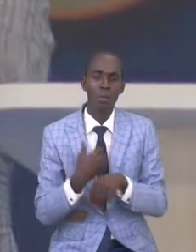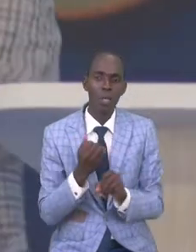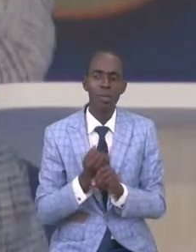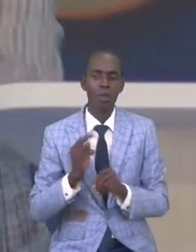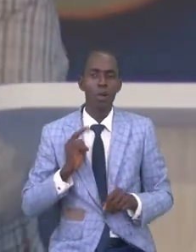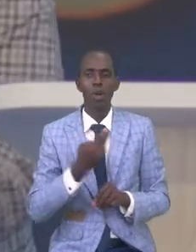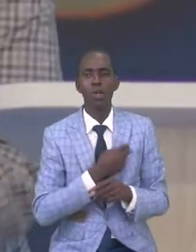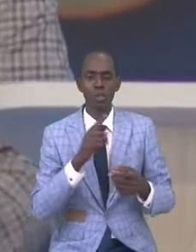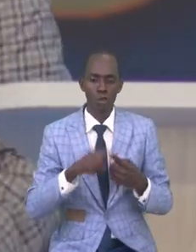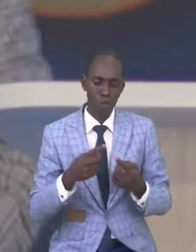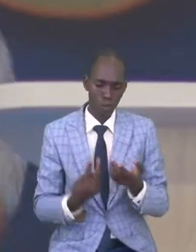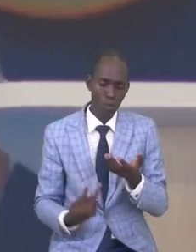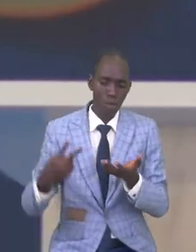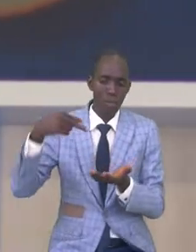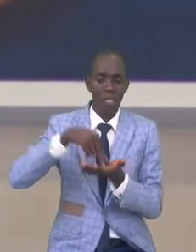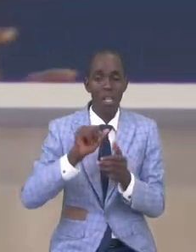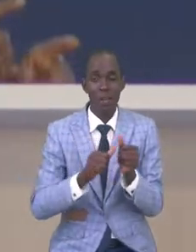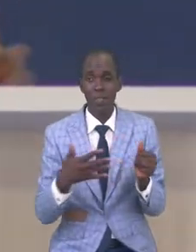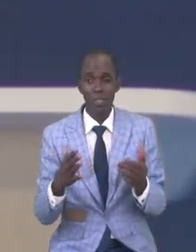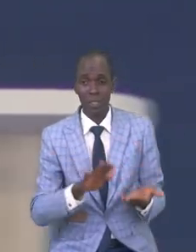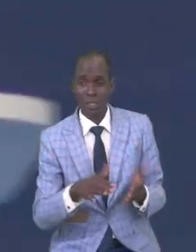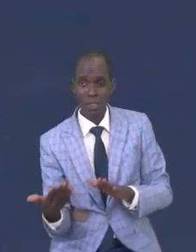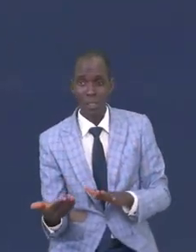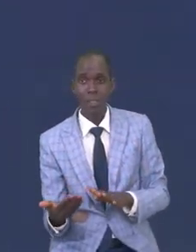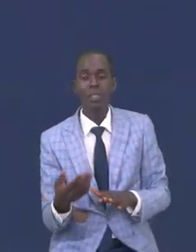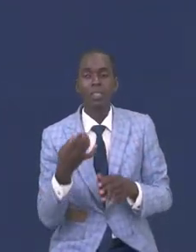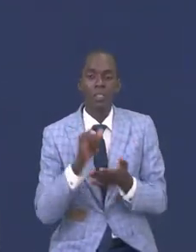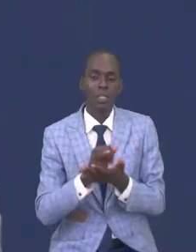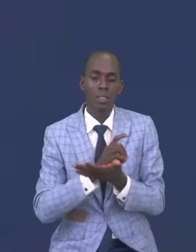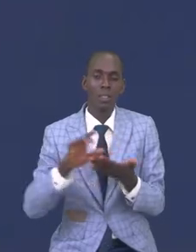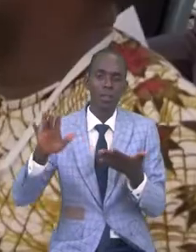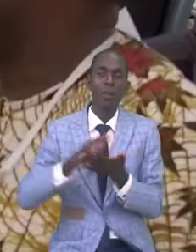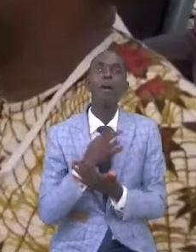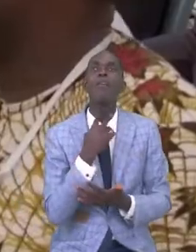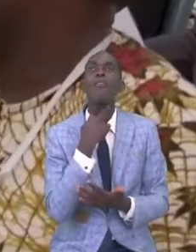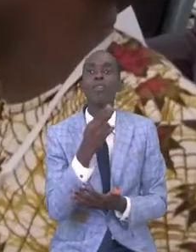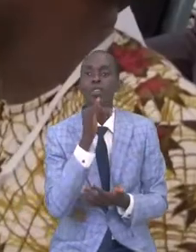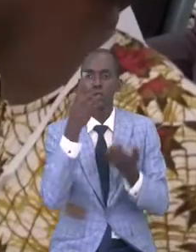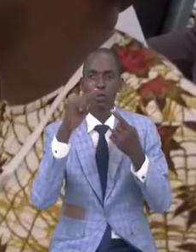up, everything dead, a divine voice is coming to you today.